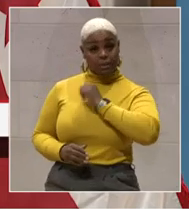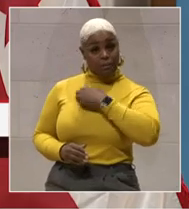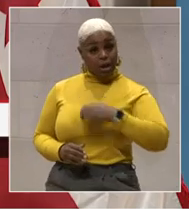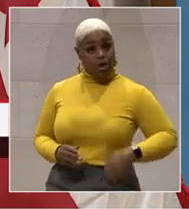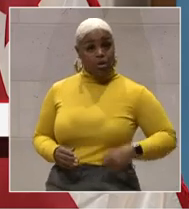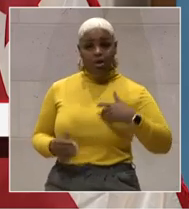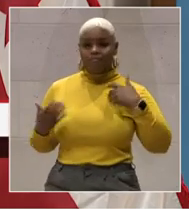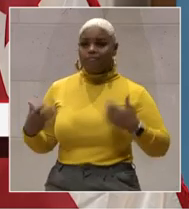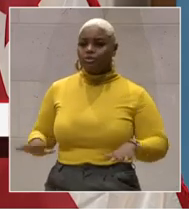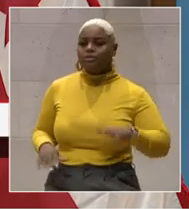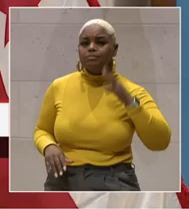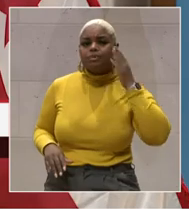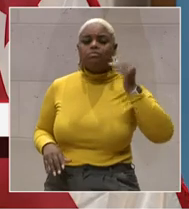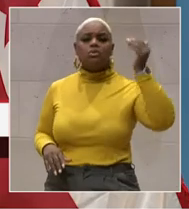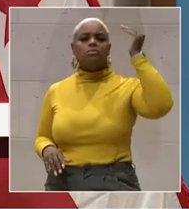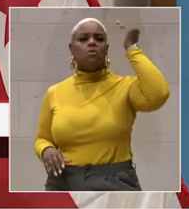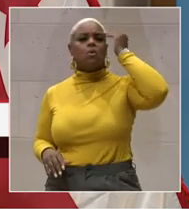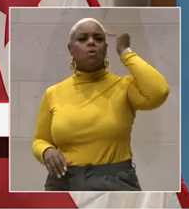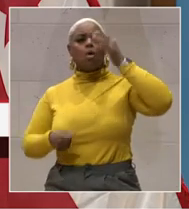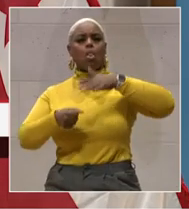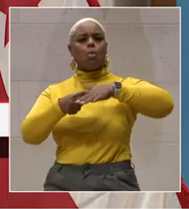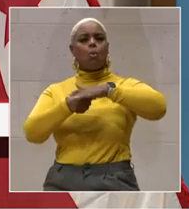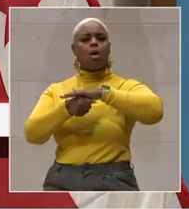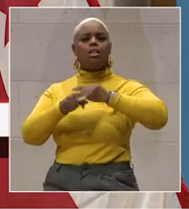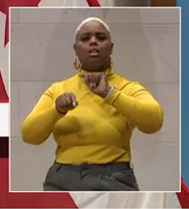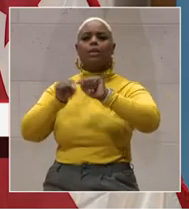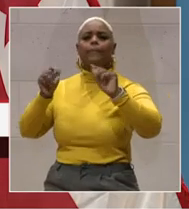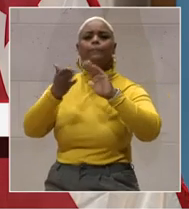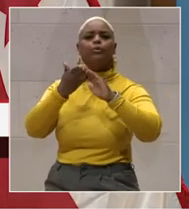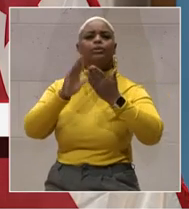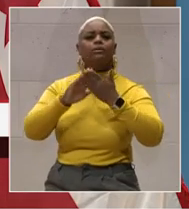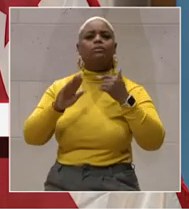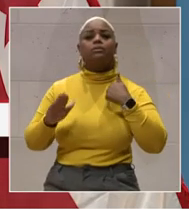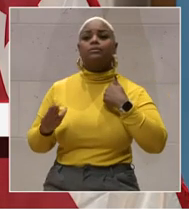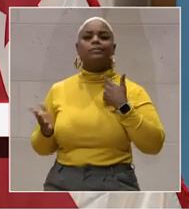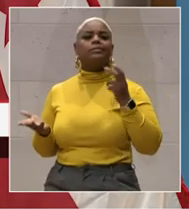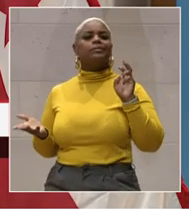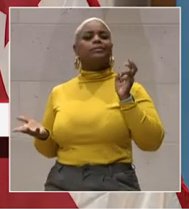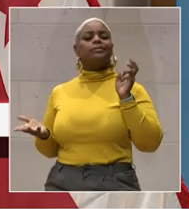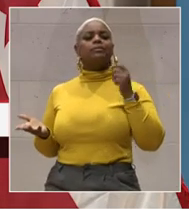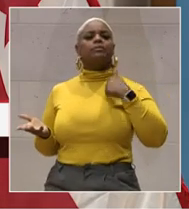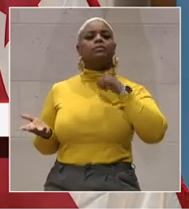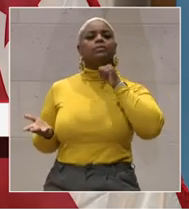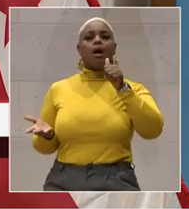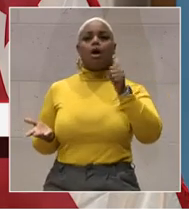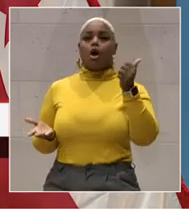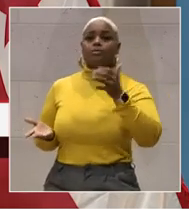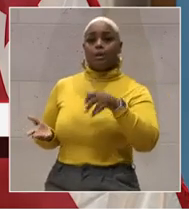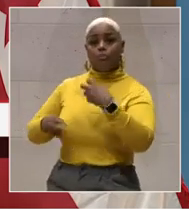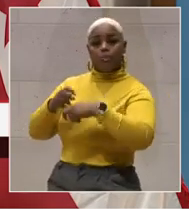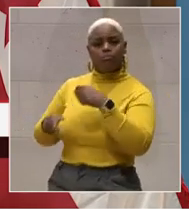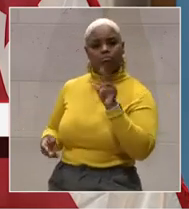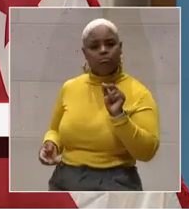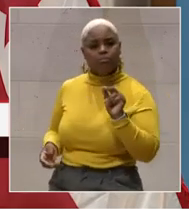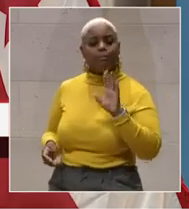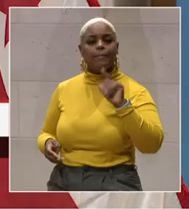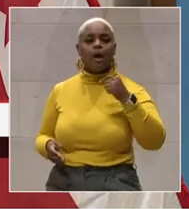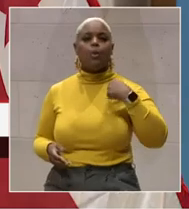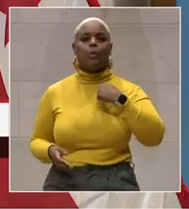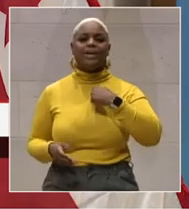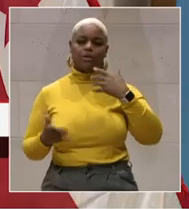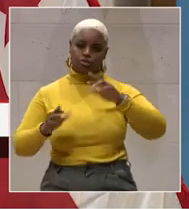that local communities, we didn't cause the collective problem of housing crisis, but we are ready to create the